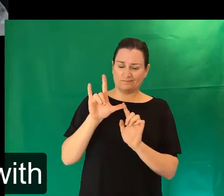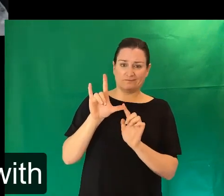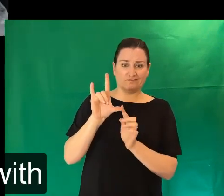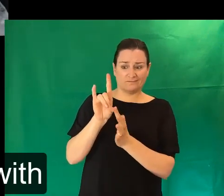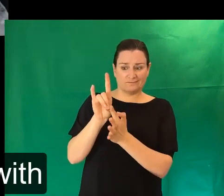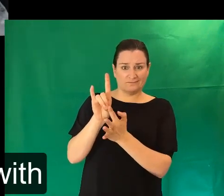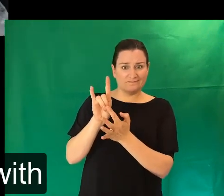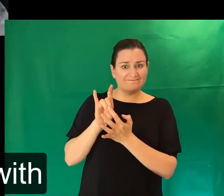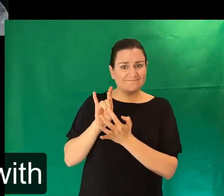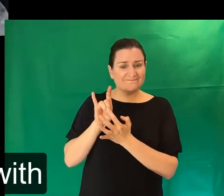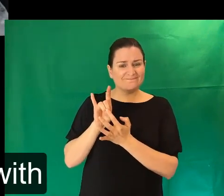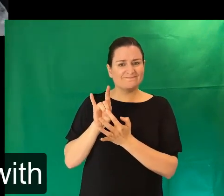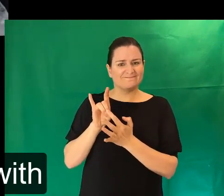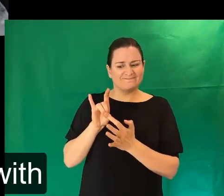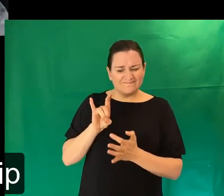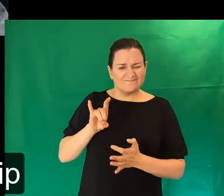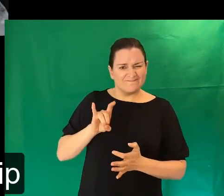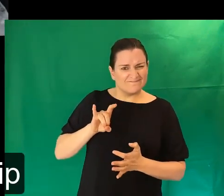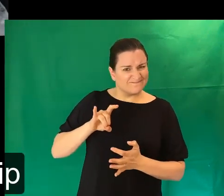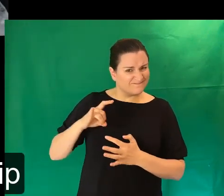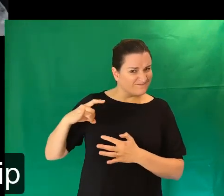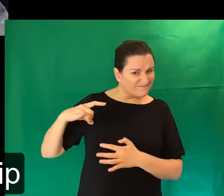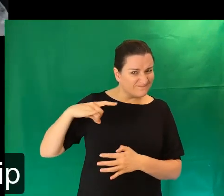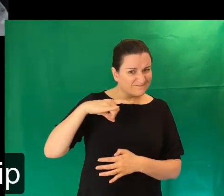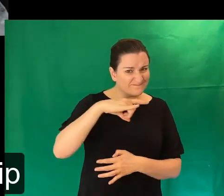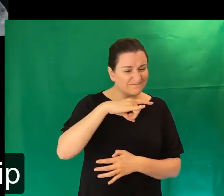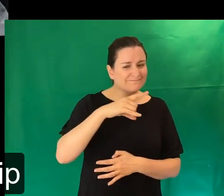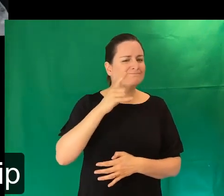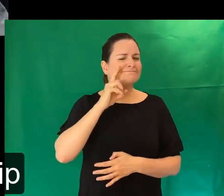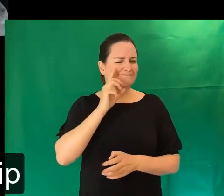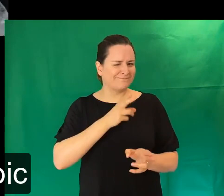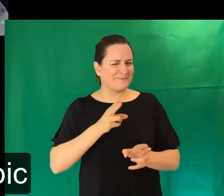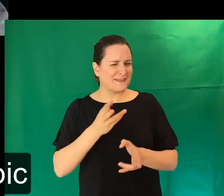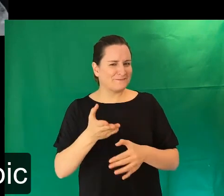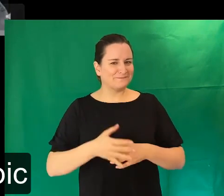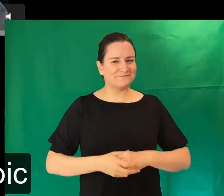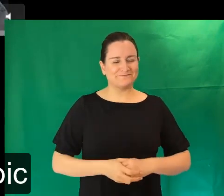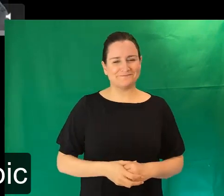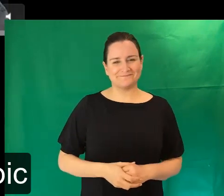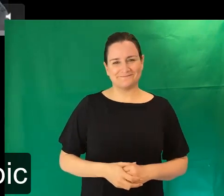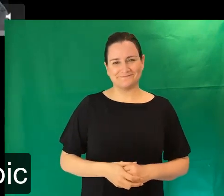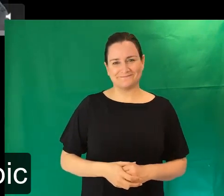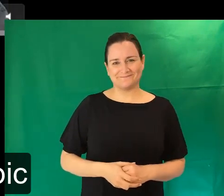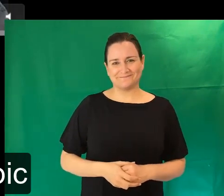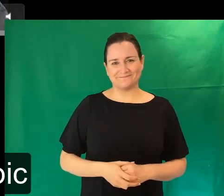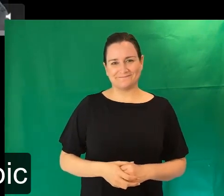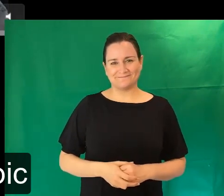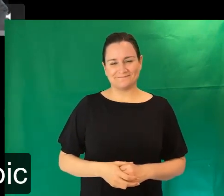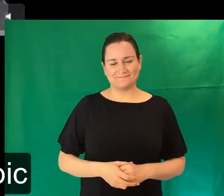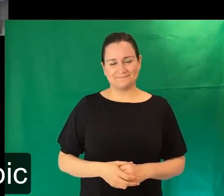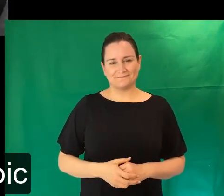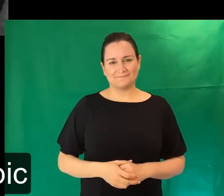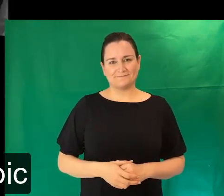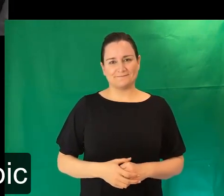hold down the two middle fingers with your thumb. I'll just show you the clip of Aoife again.